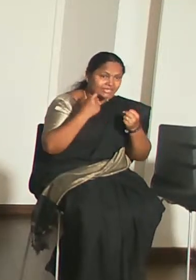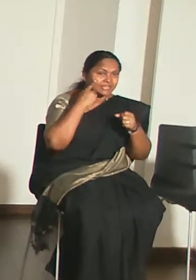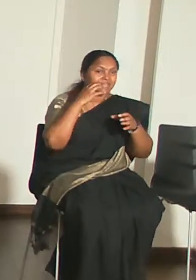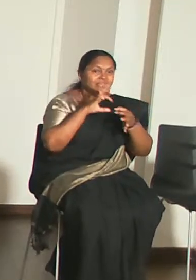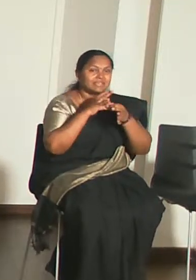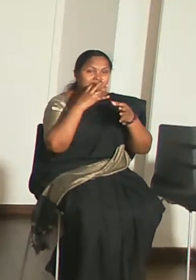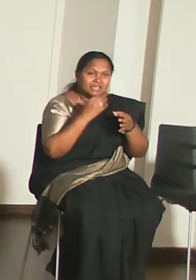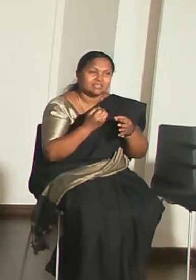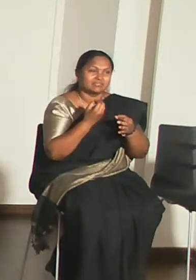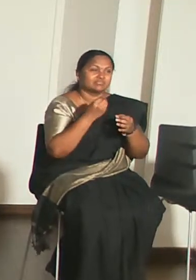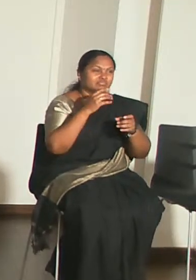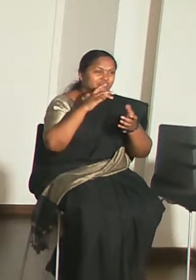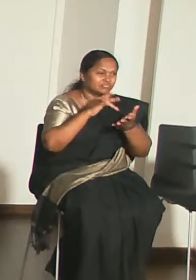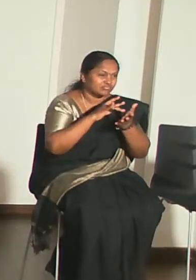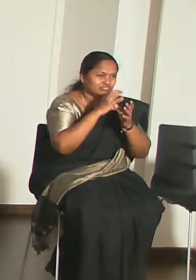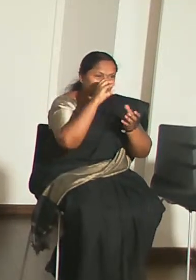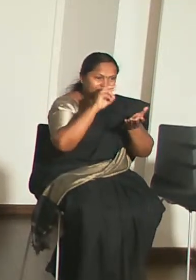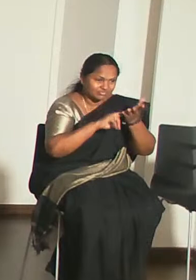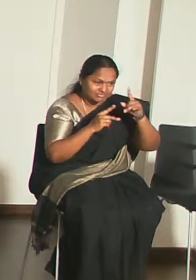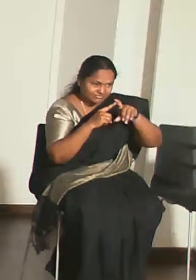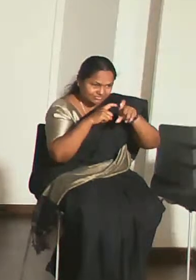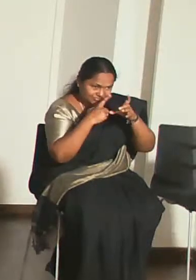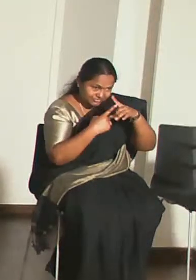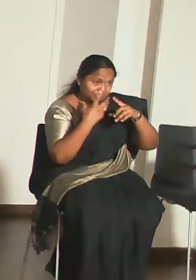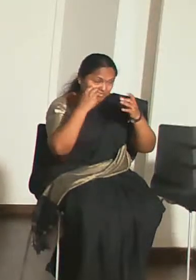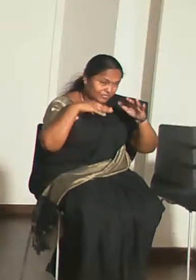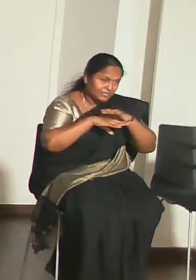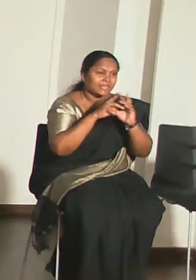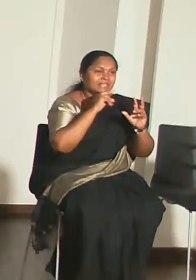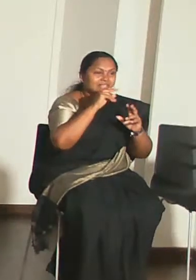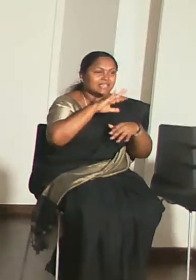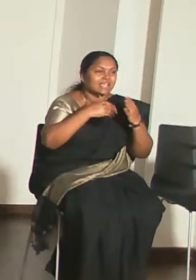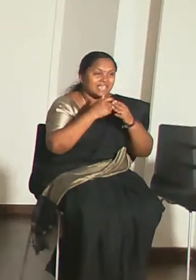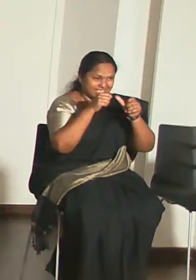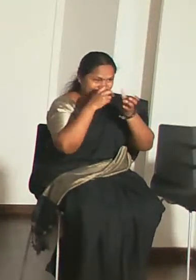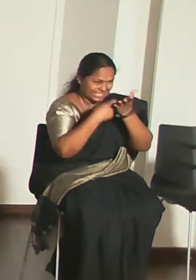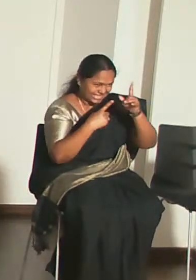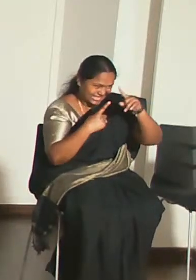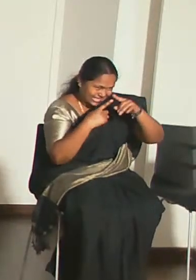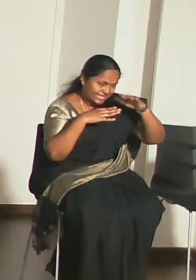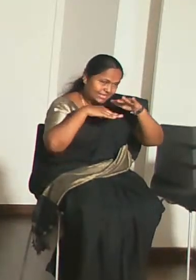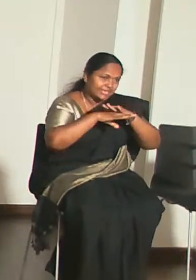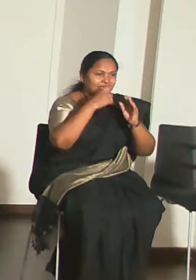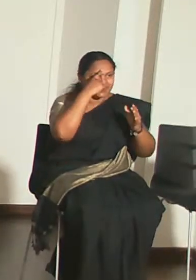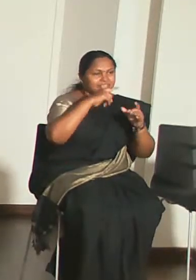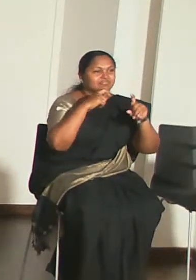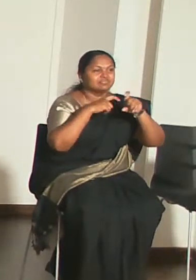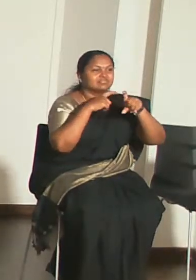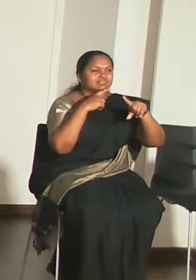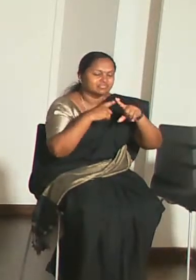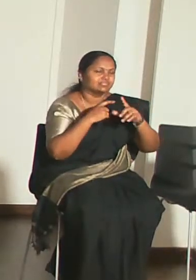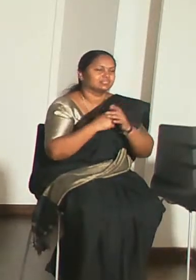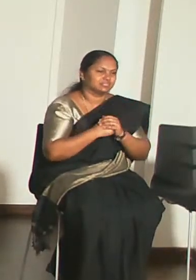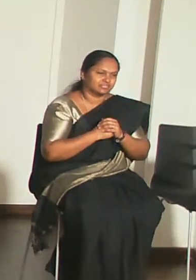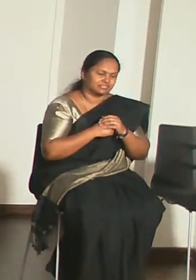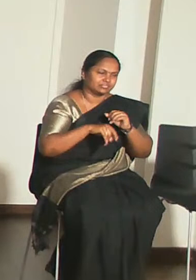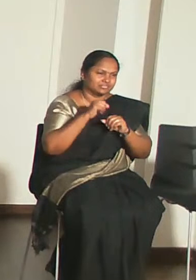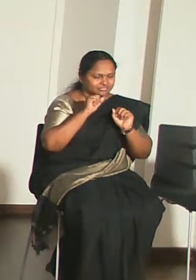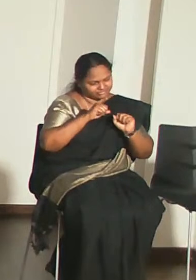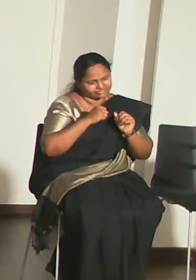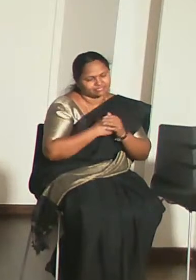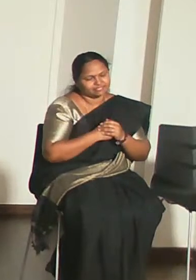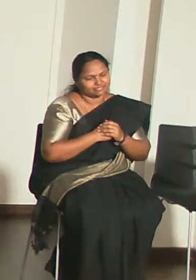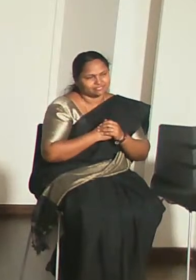with the curatorial concept rather than going into speaking of each artist in the exhibition. So yeah,